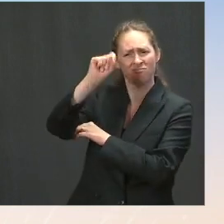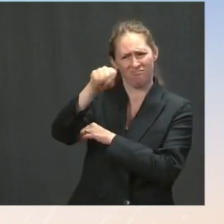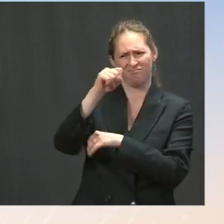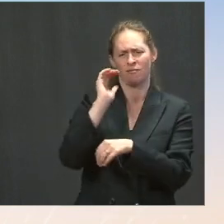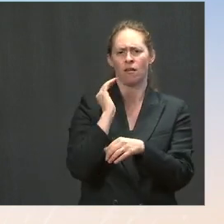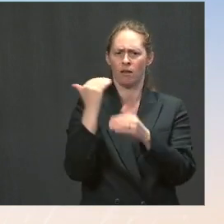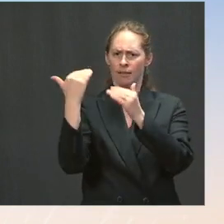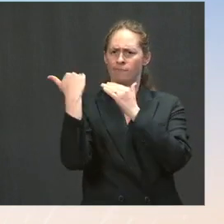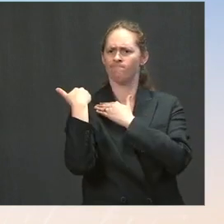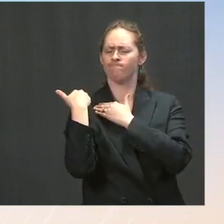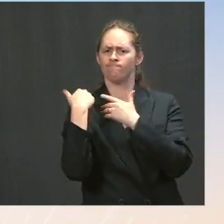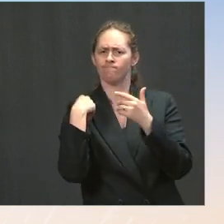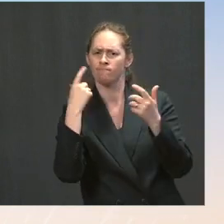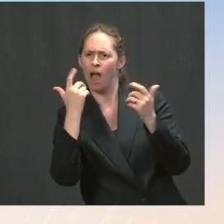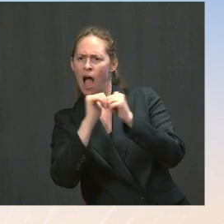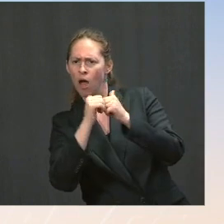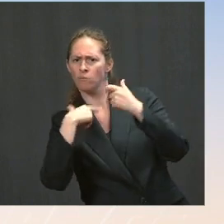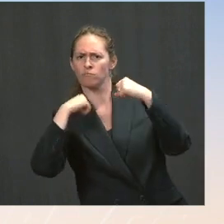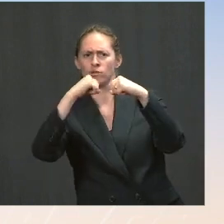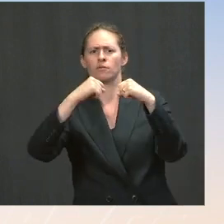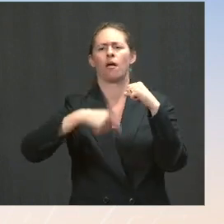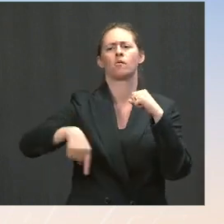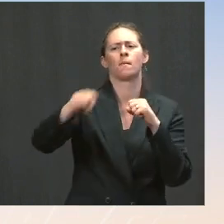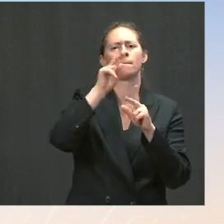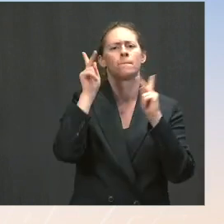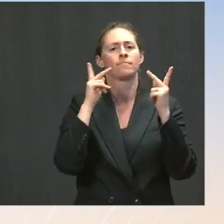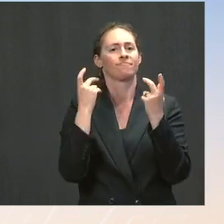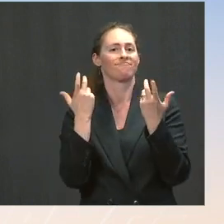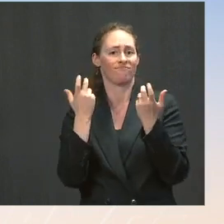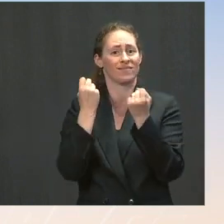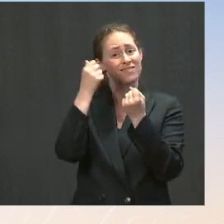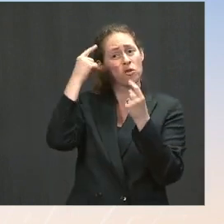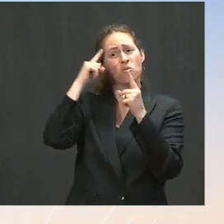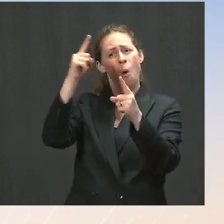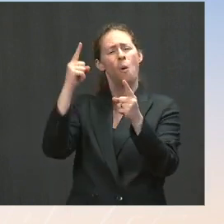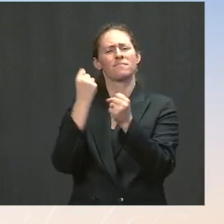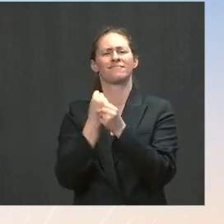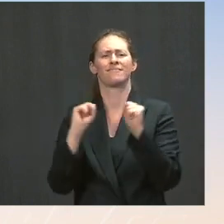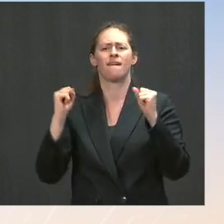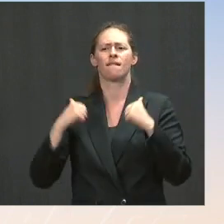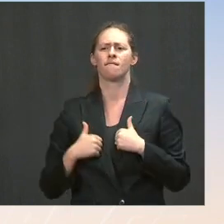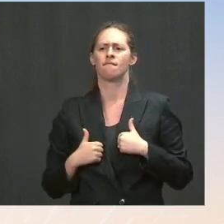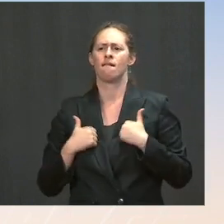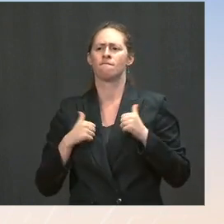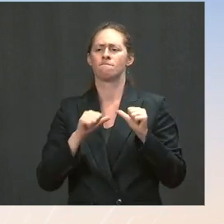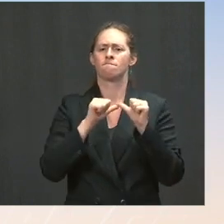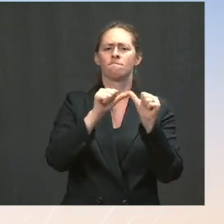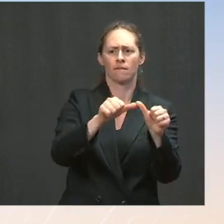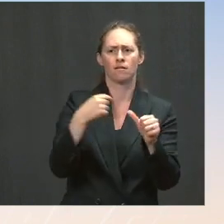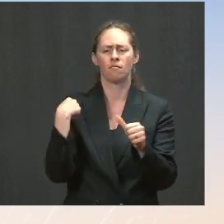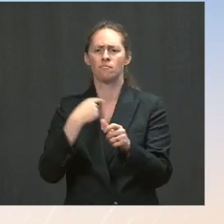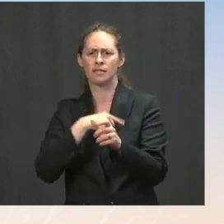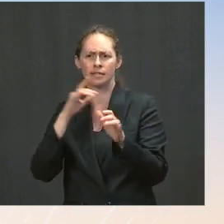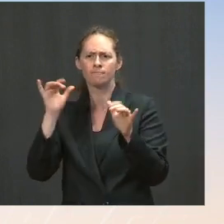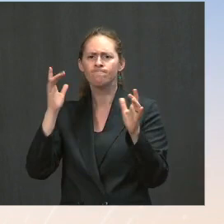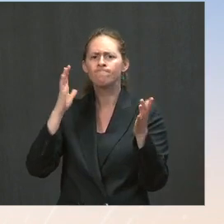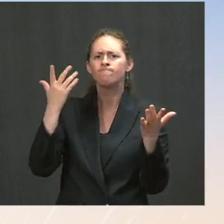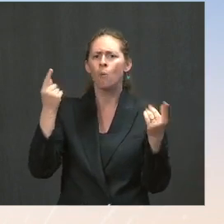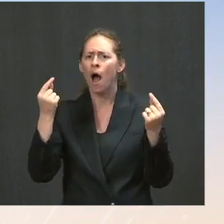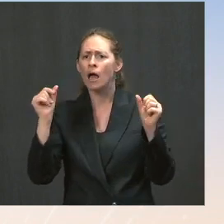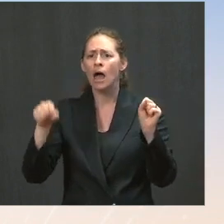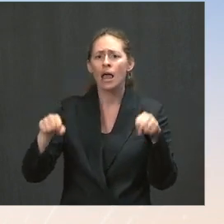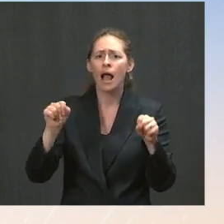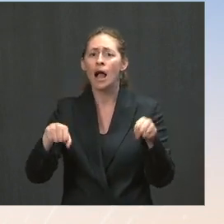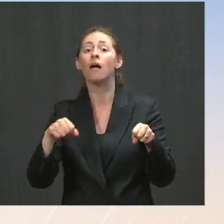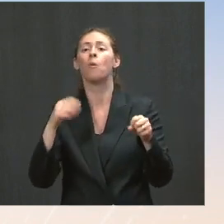that we can protect people and save lives. And so we will continue to look, agencies will continue to look, we will continue to look at what steps we need to take